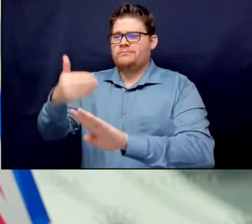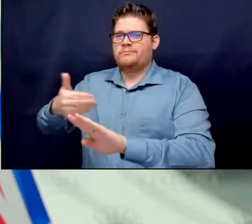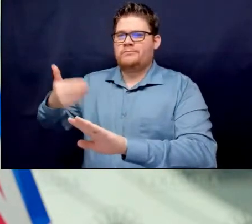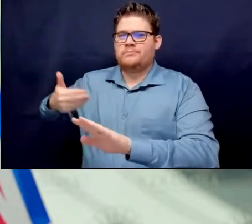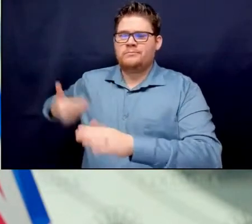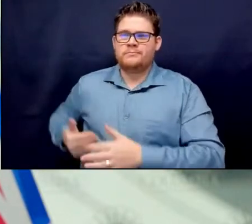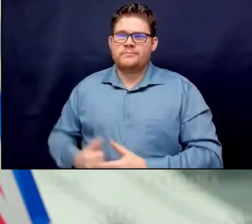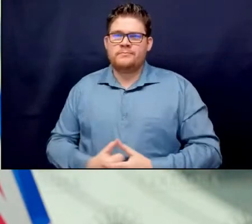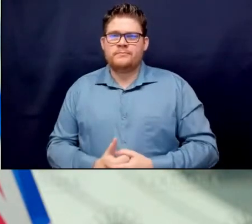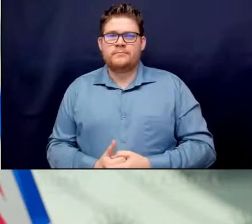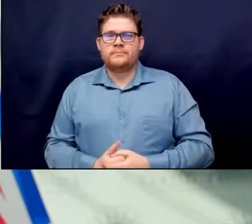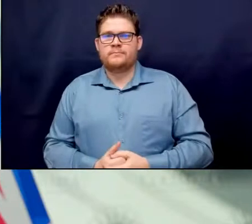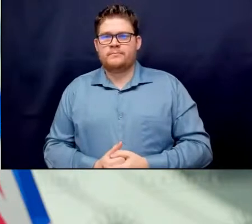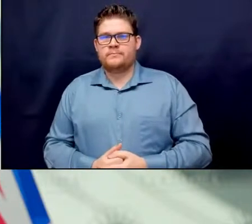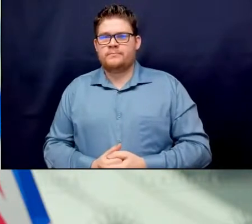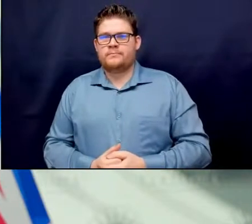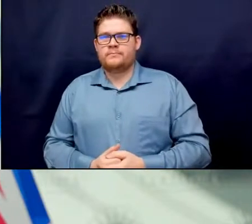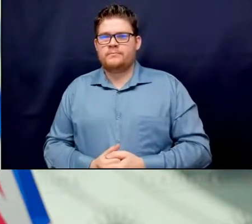years